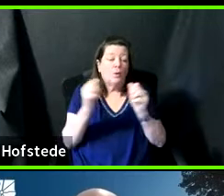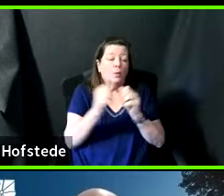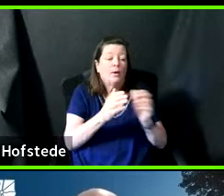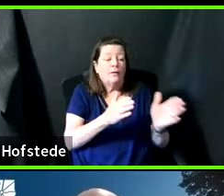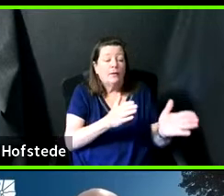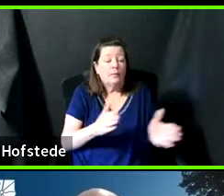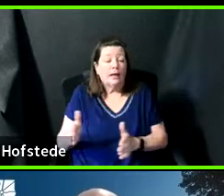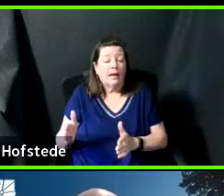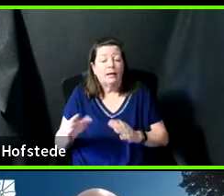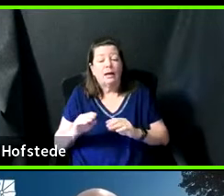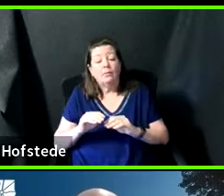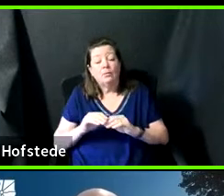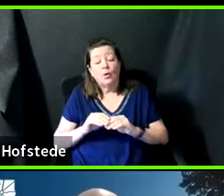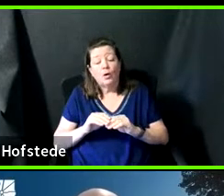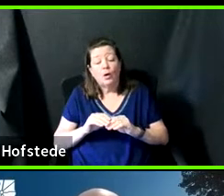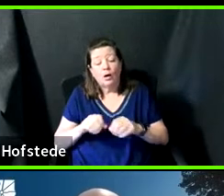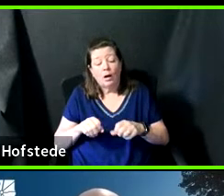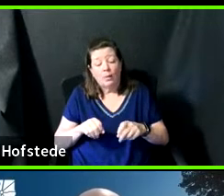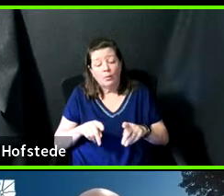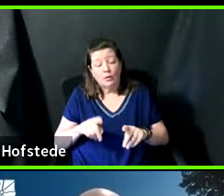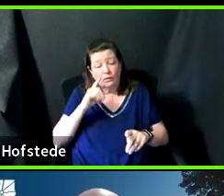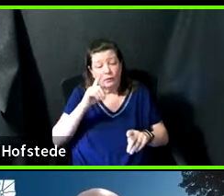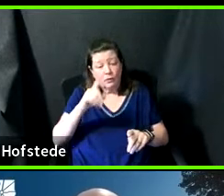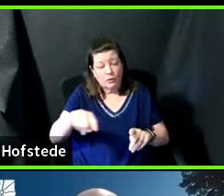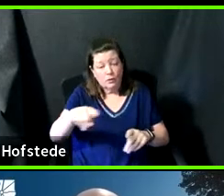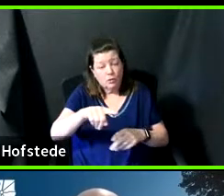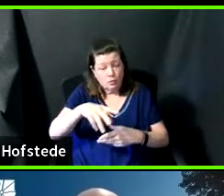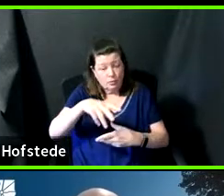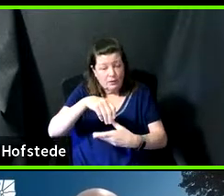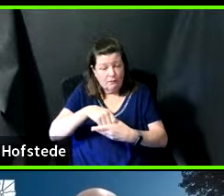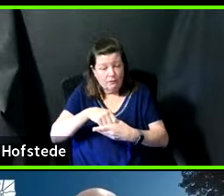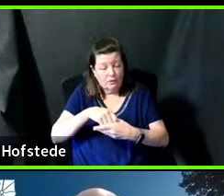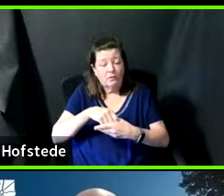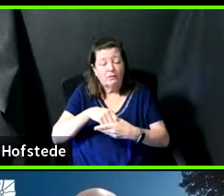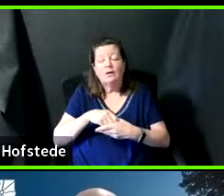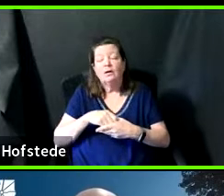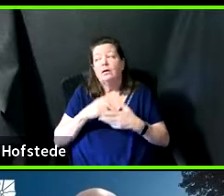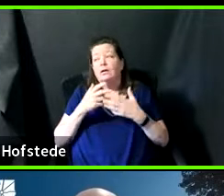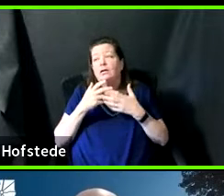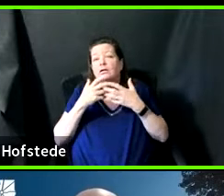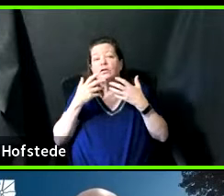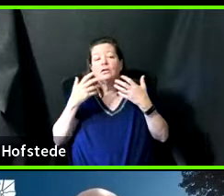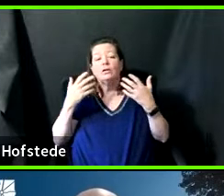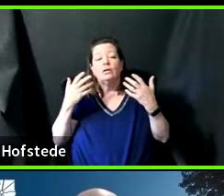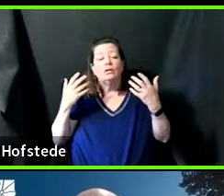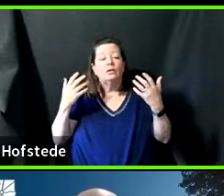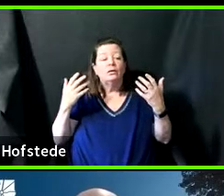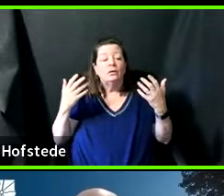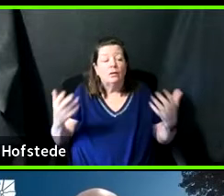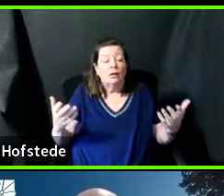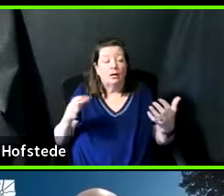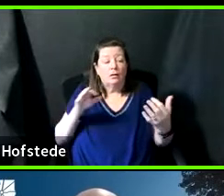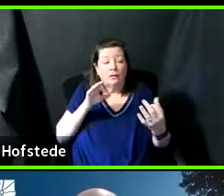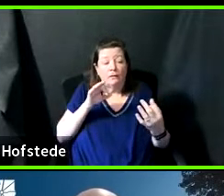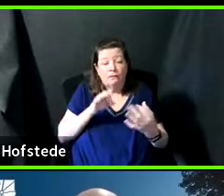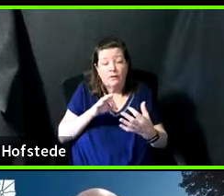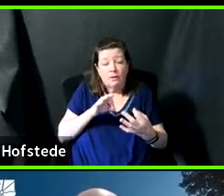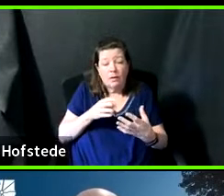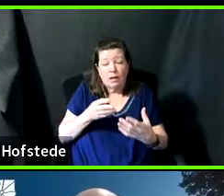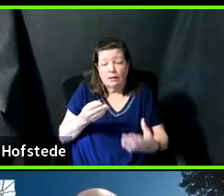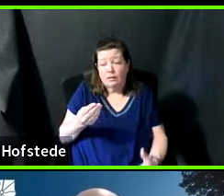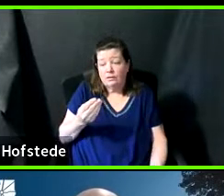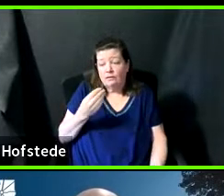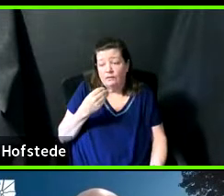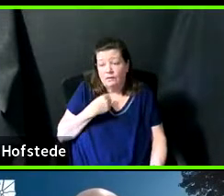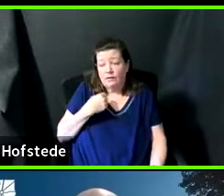more engagement opportunities for you as well. So there's a lot of feedback that you've provided to the program.